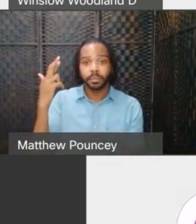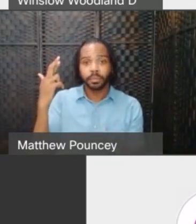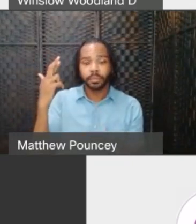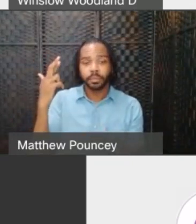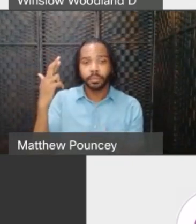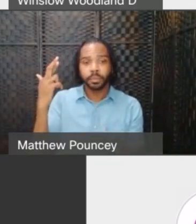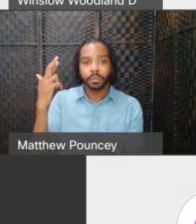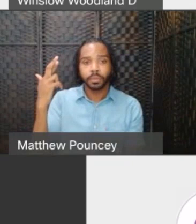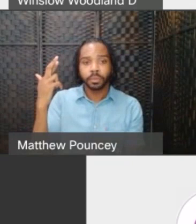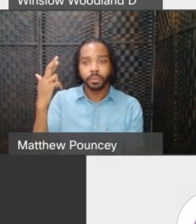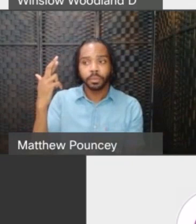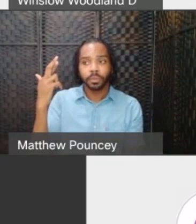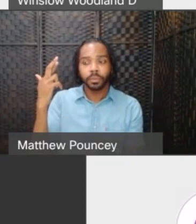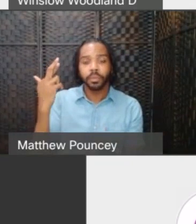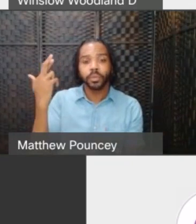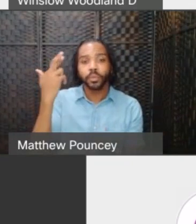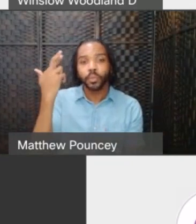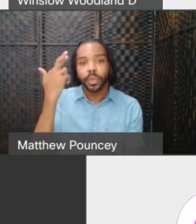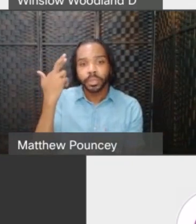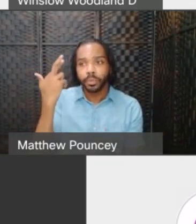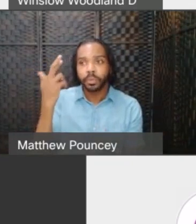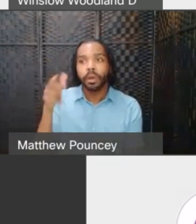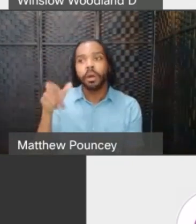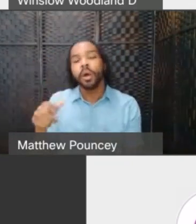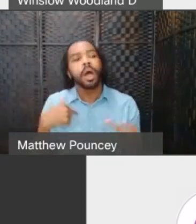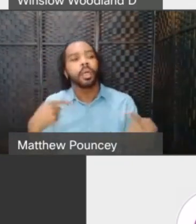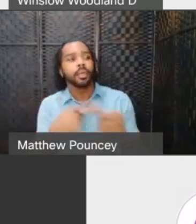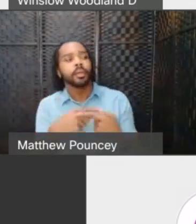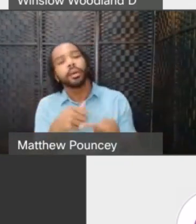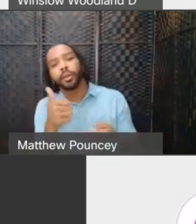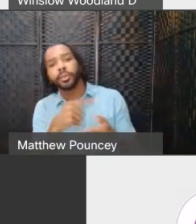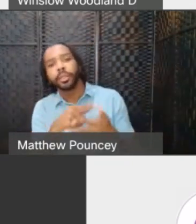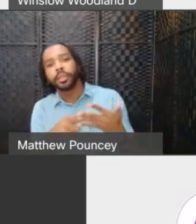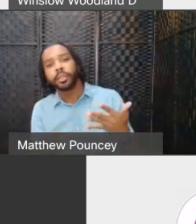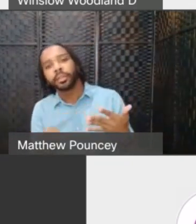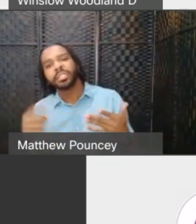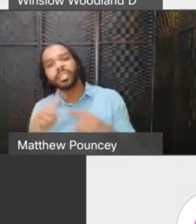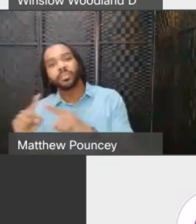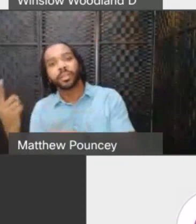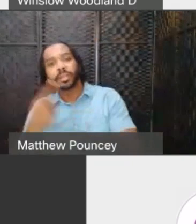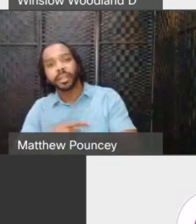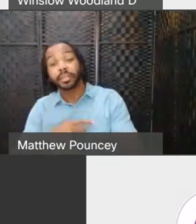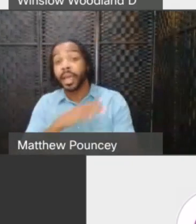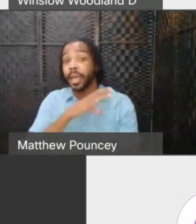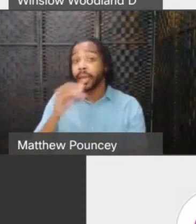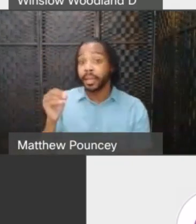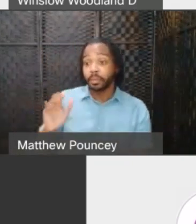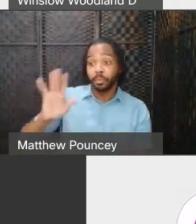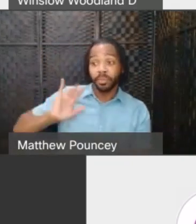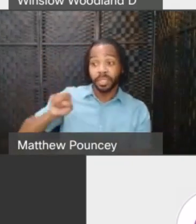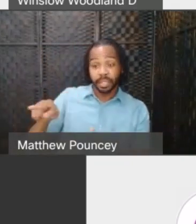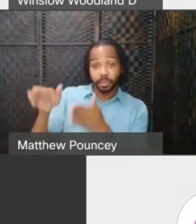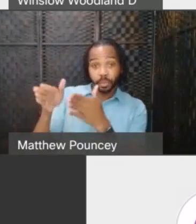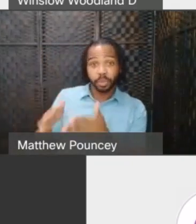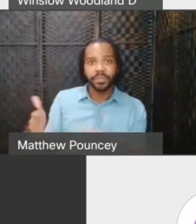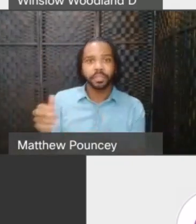was not, well, I'm doing something else on those other days, and that previously they had been authorized for 5